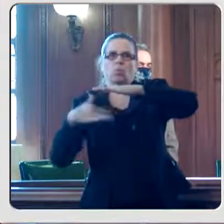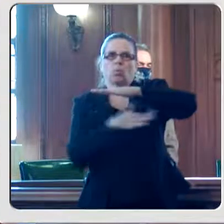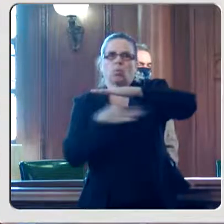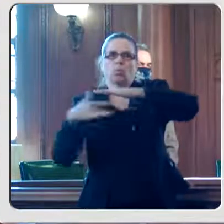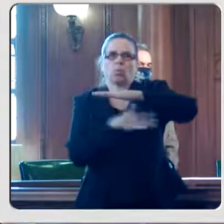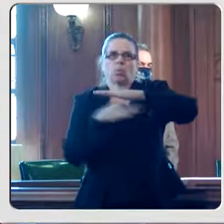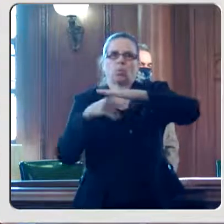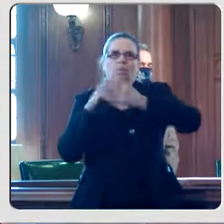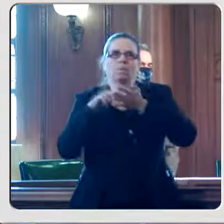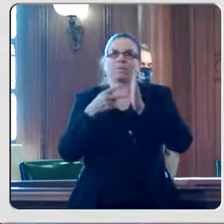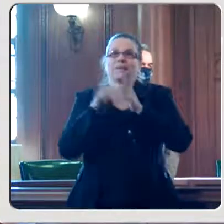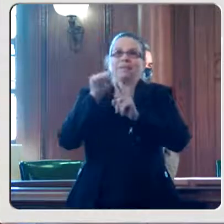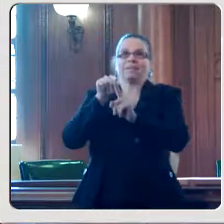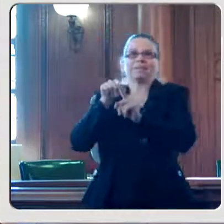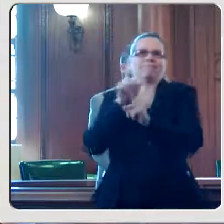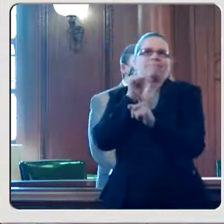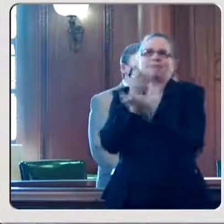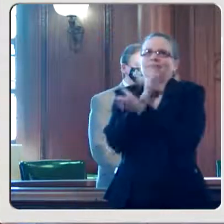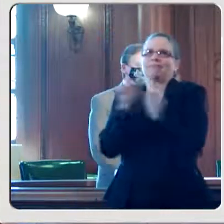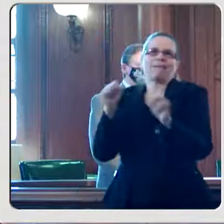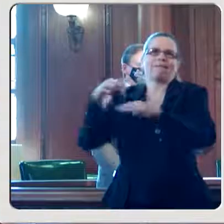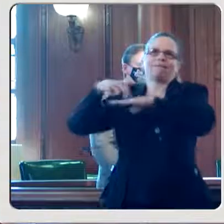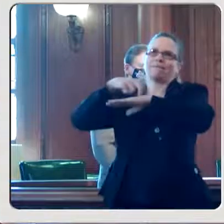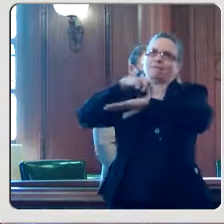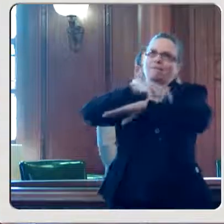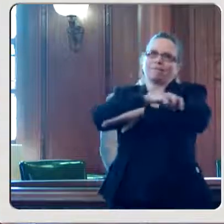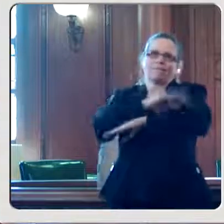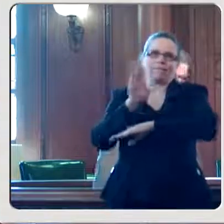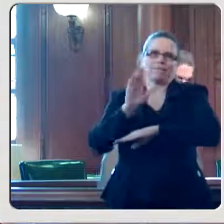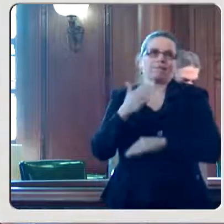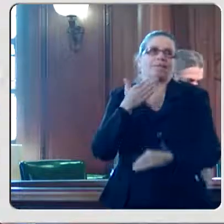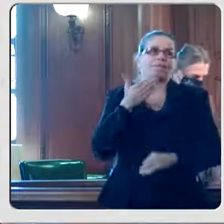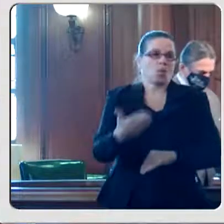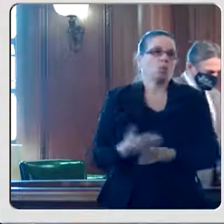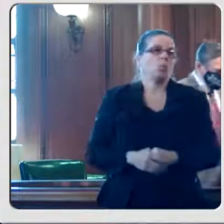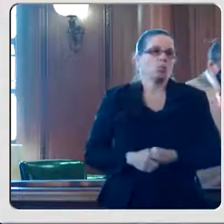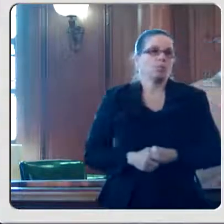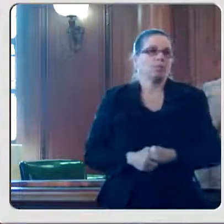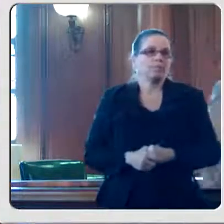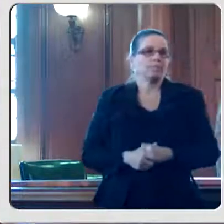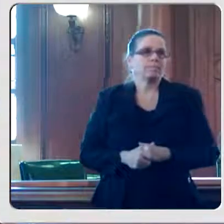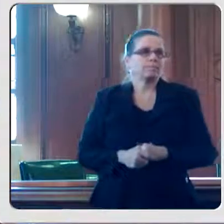of water for the rest of the winter. Thank you.